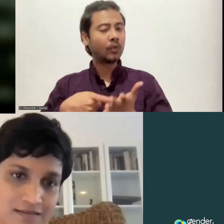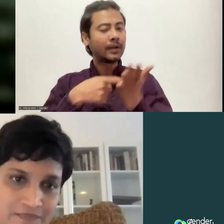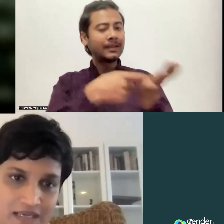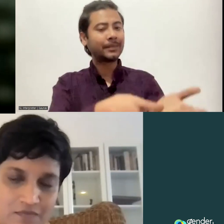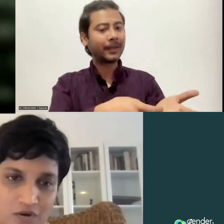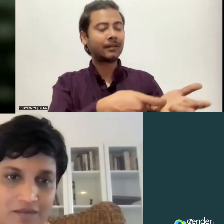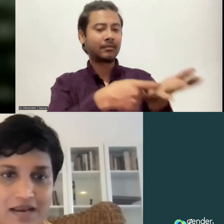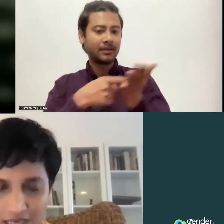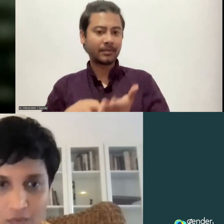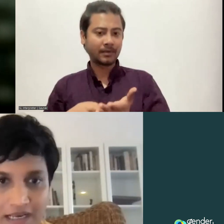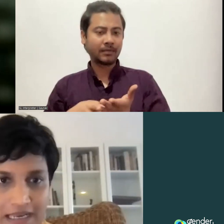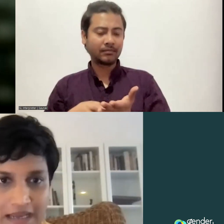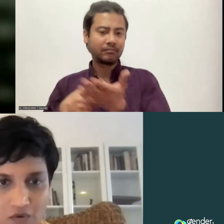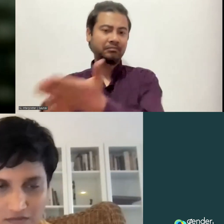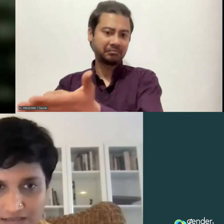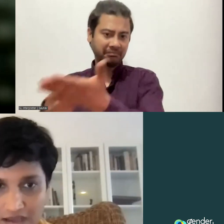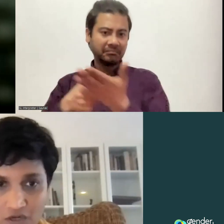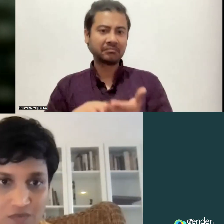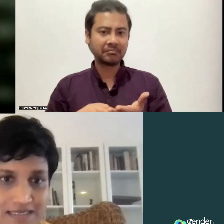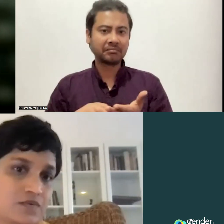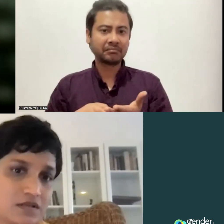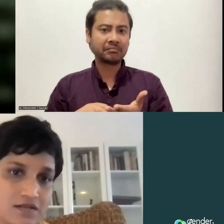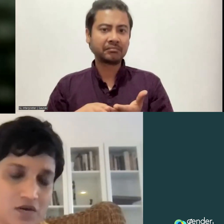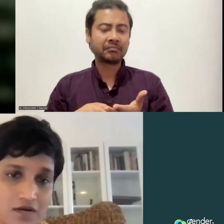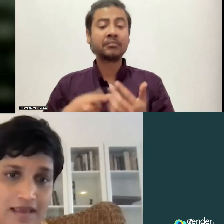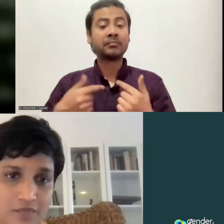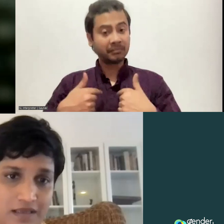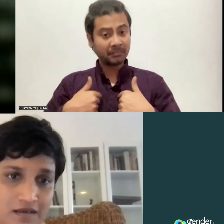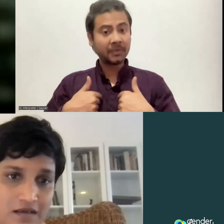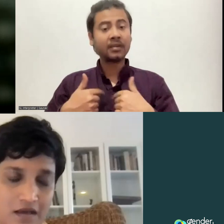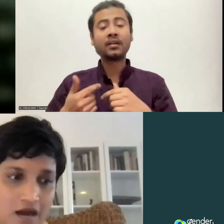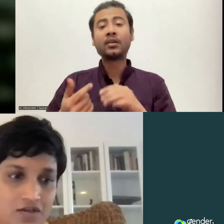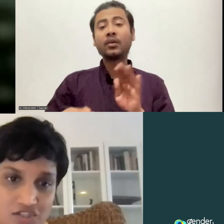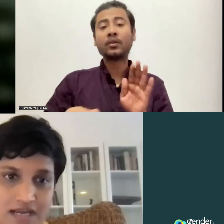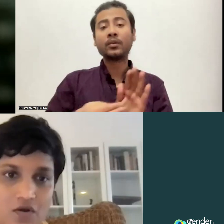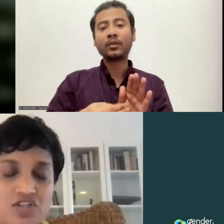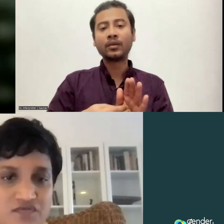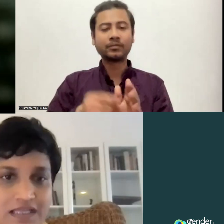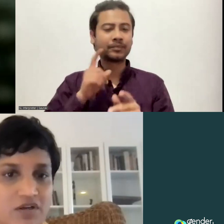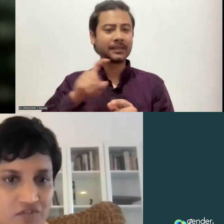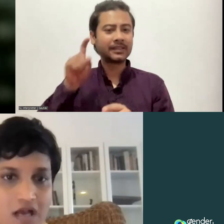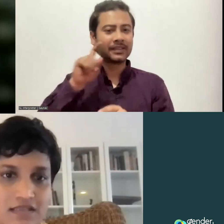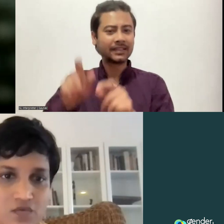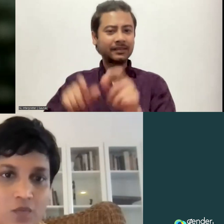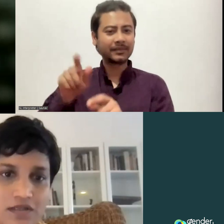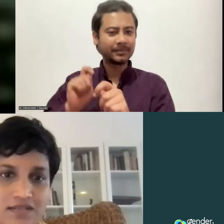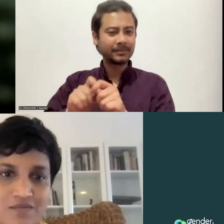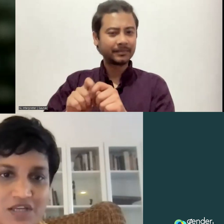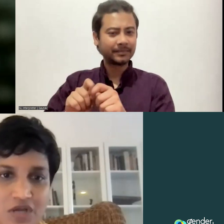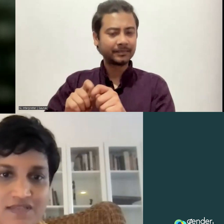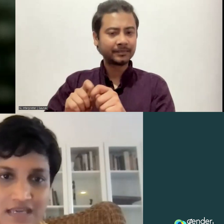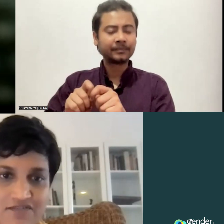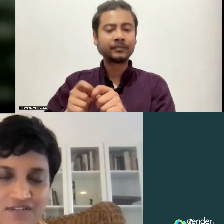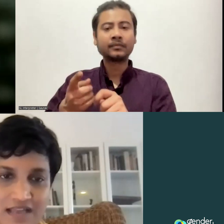is important. I mean, really quickly, like I worked with sex workers on helping understand, not just for them, but for us as well, what does